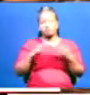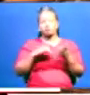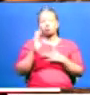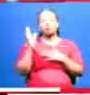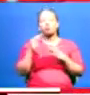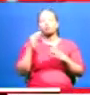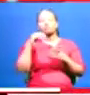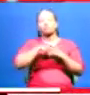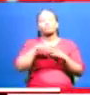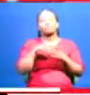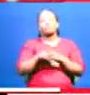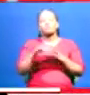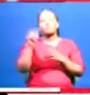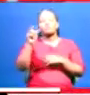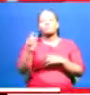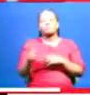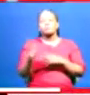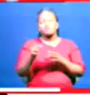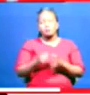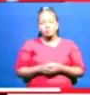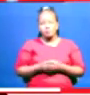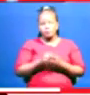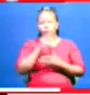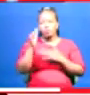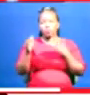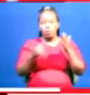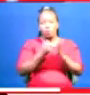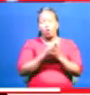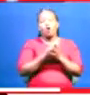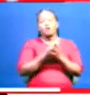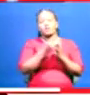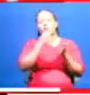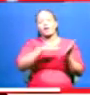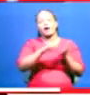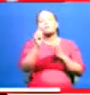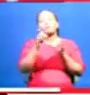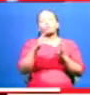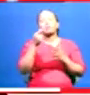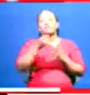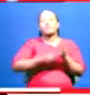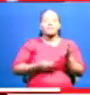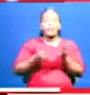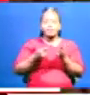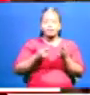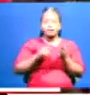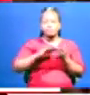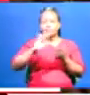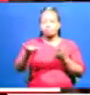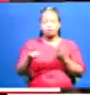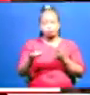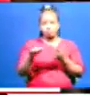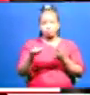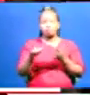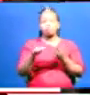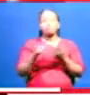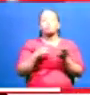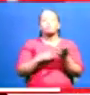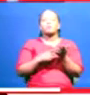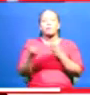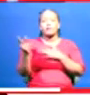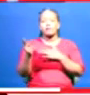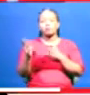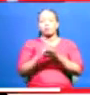investing locally. All verified tax refund claims will be payable within